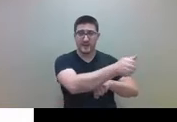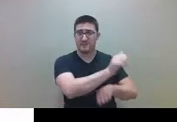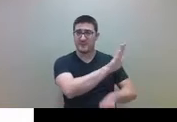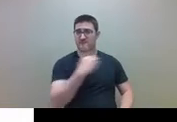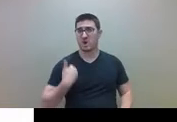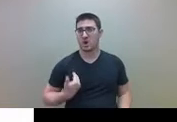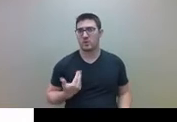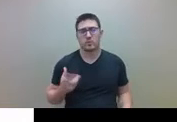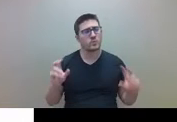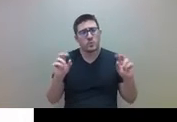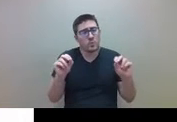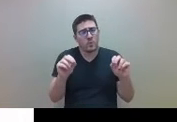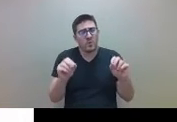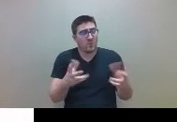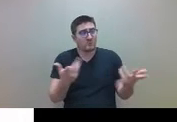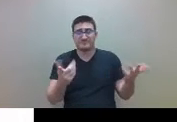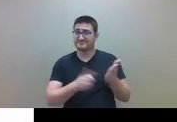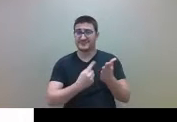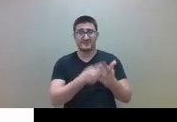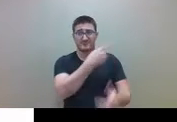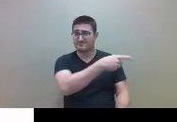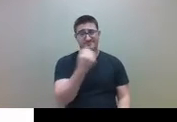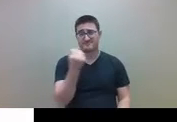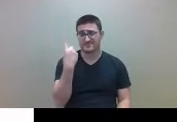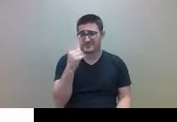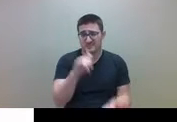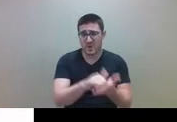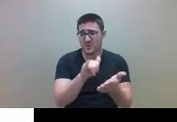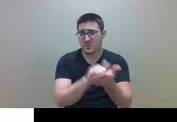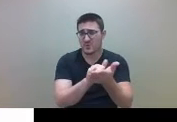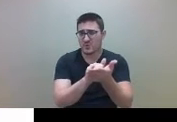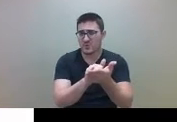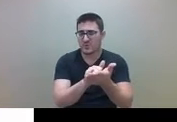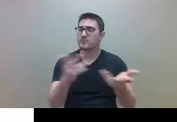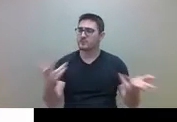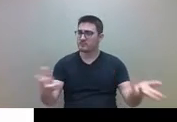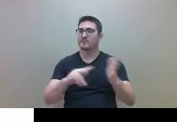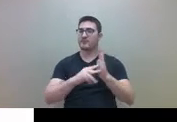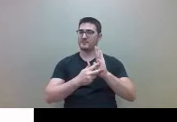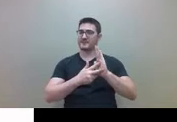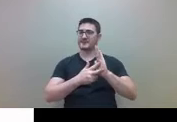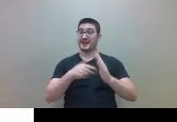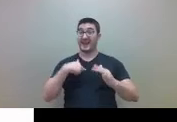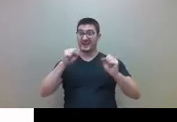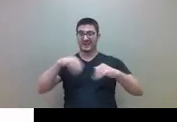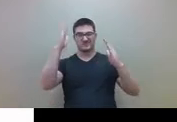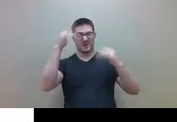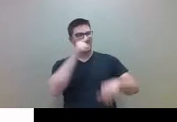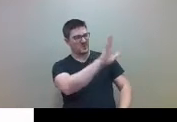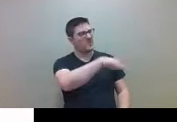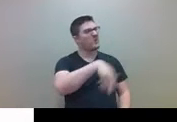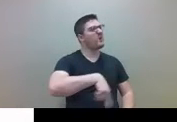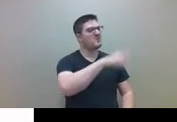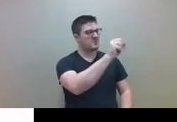we need, without putting on that expectations that they should know what it's like to take care of someone with dementia, the ins